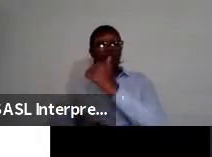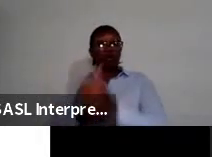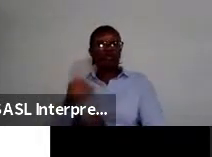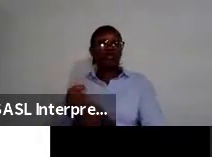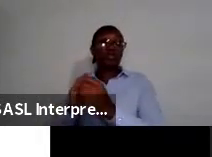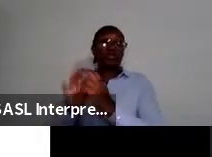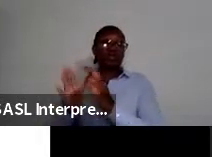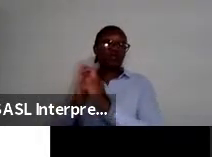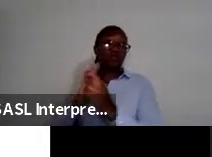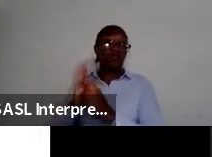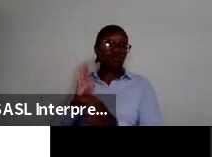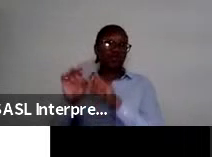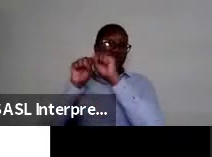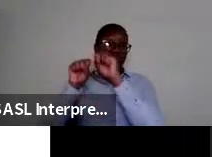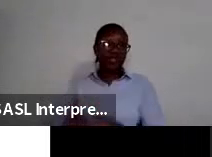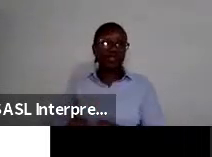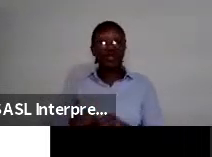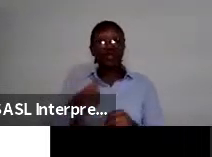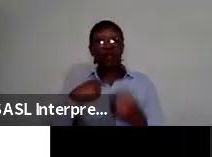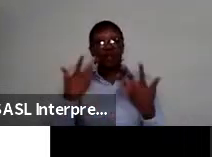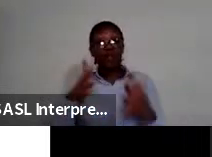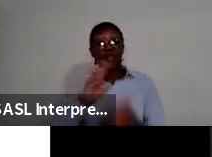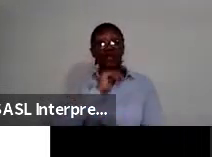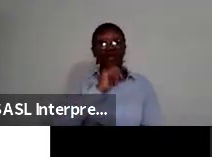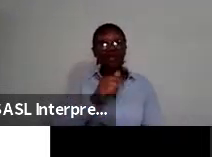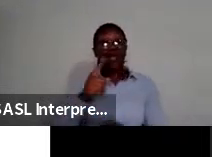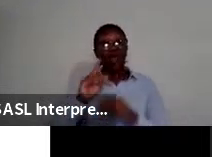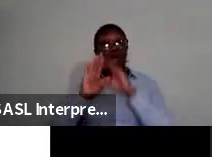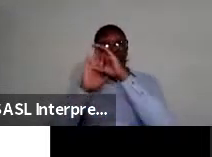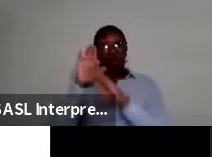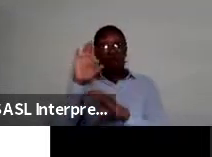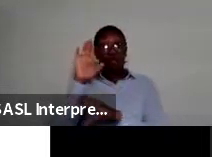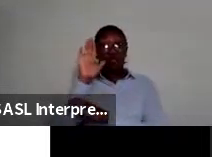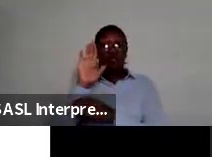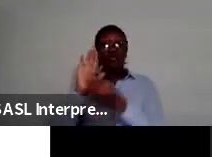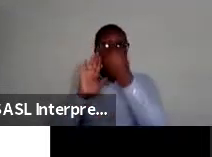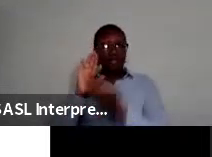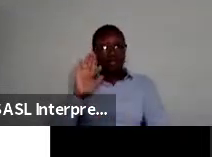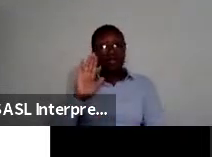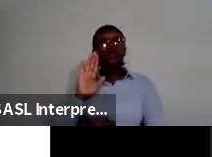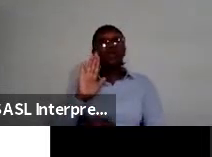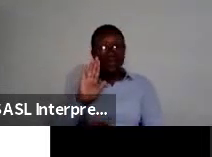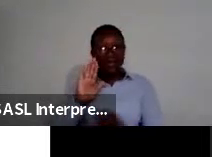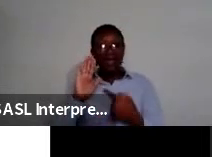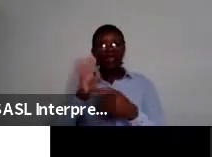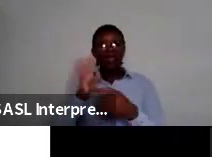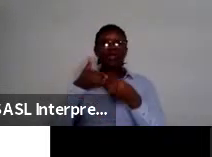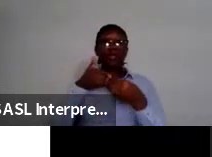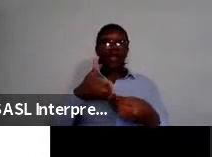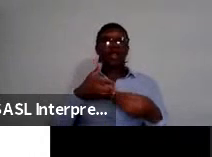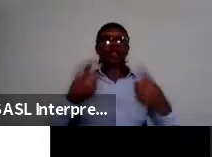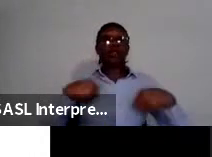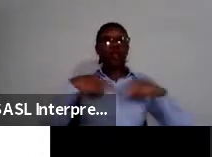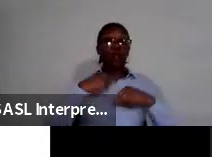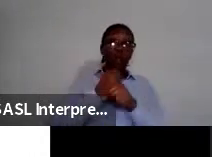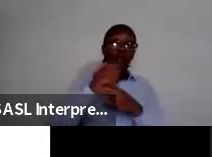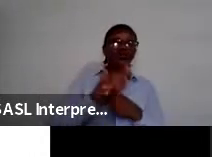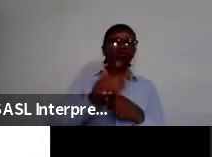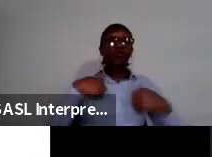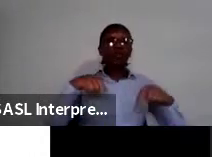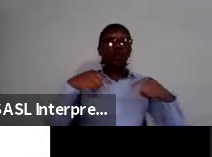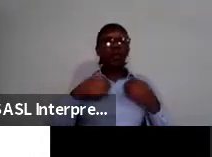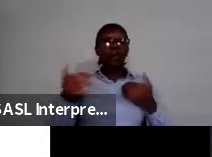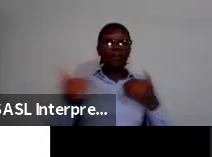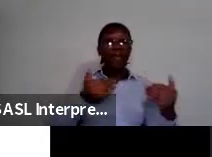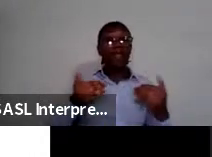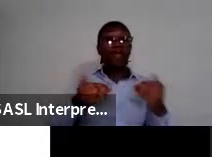As I said earlier on, our constitution prescribes the manner in which we engage and deal with different people, including the